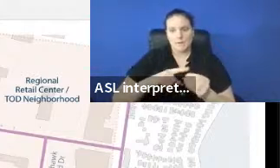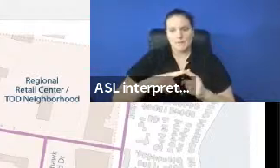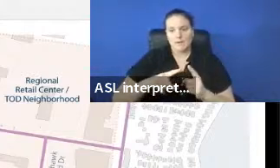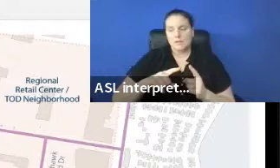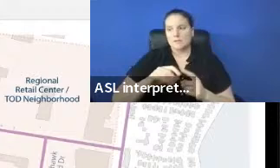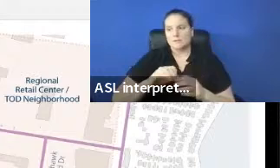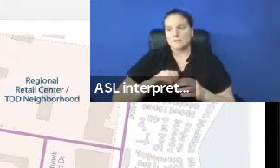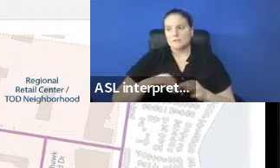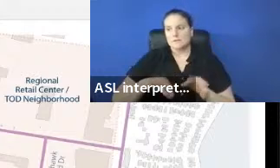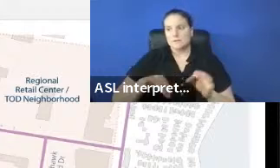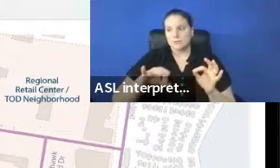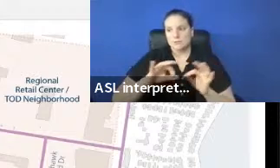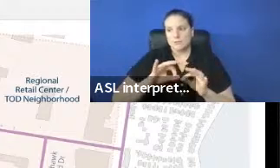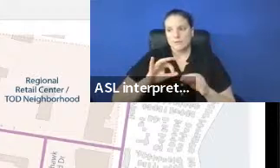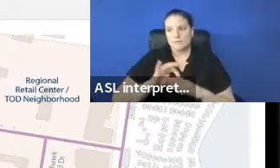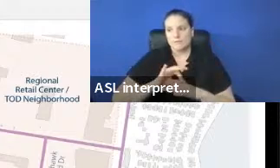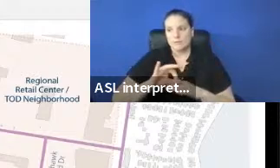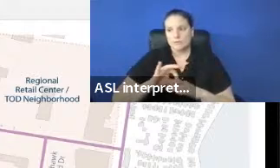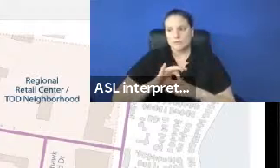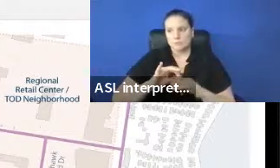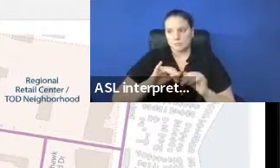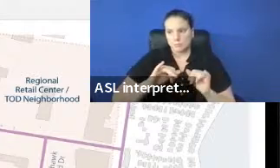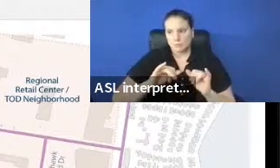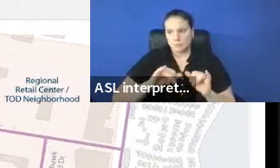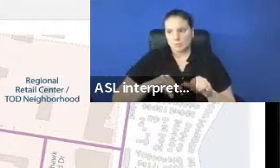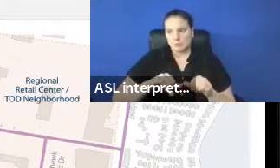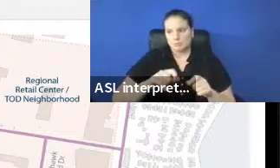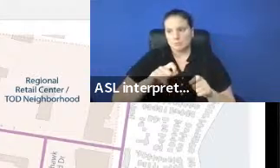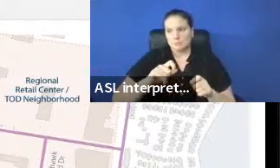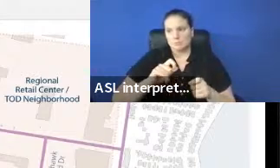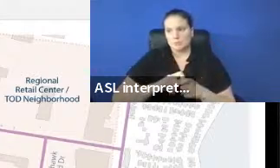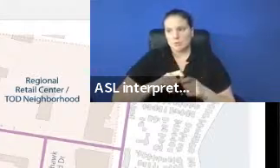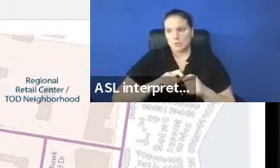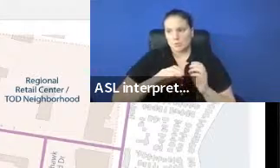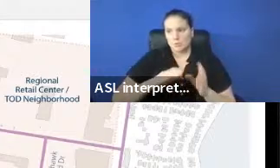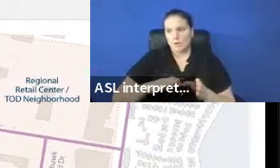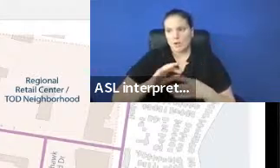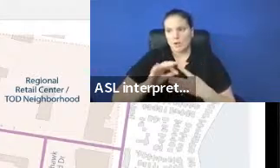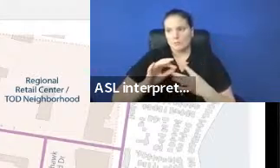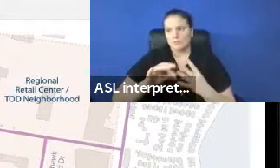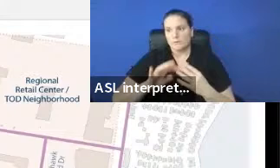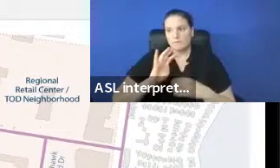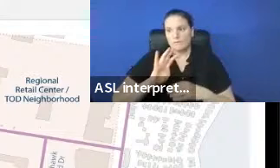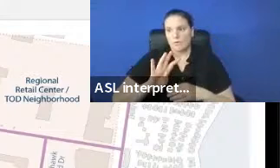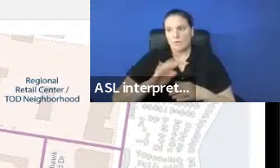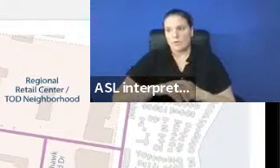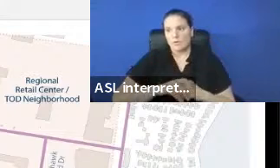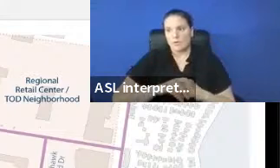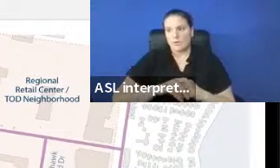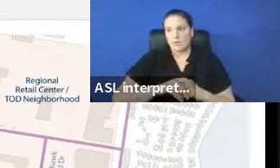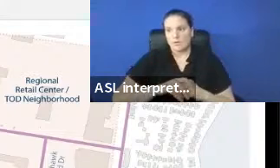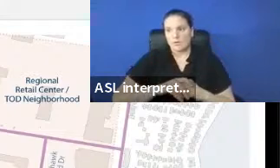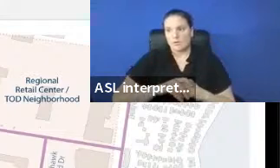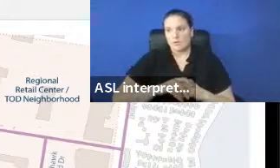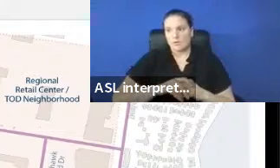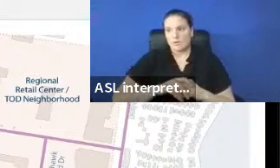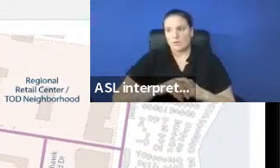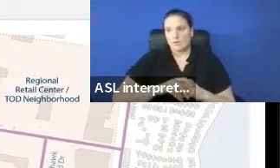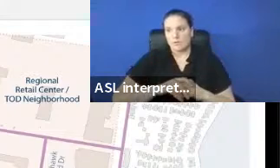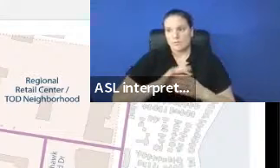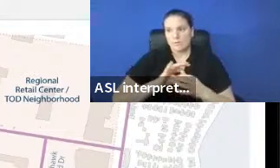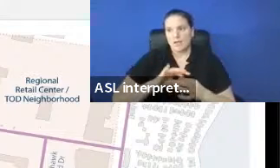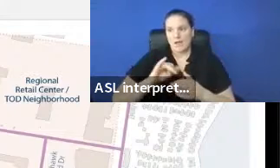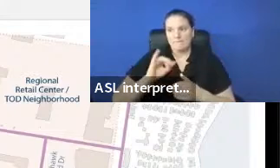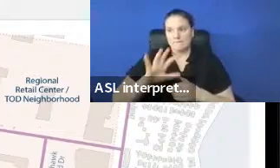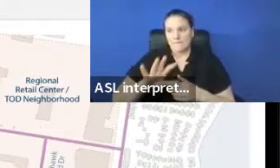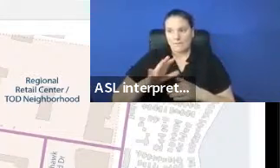essentially, this functions the same exact way as option 4 does regarding the I-5